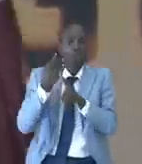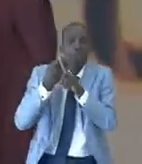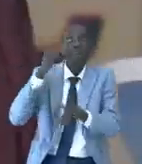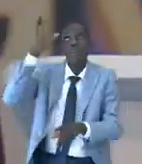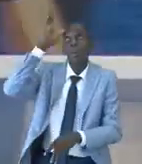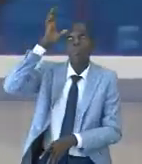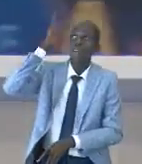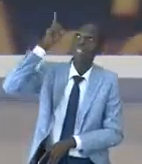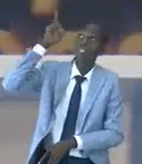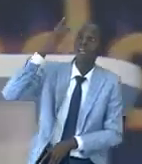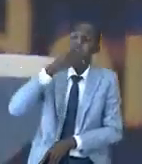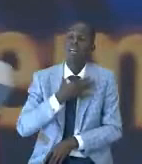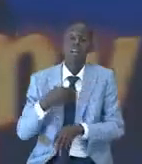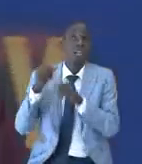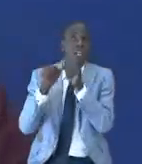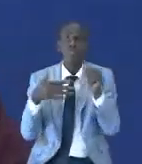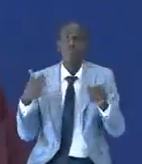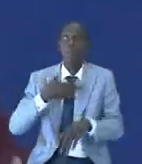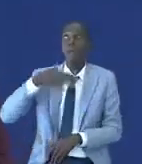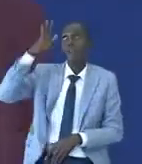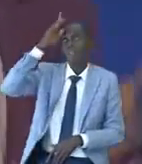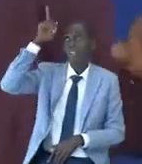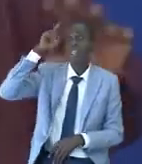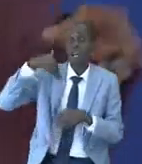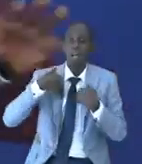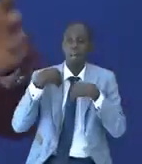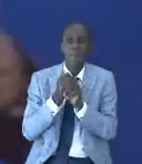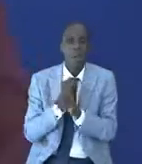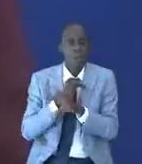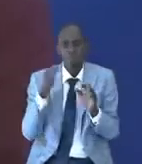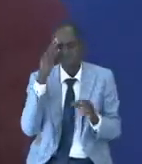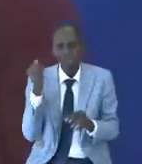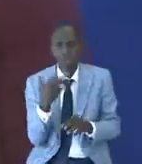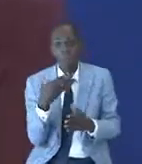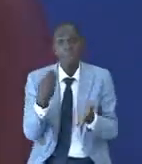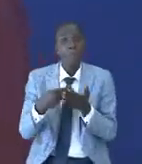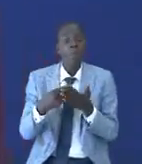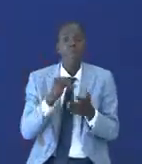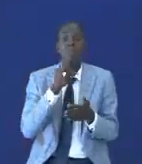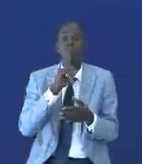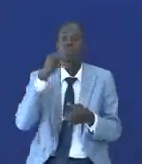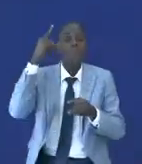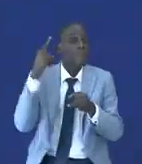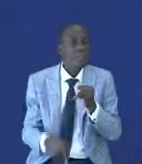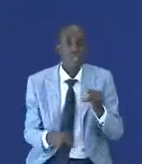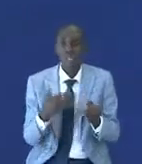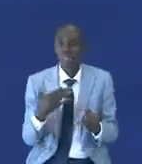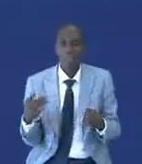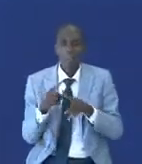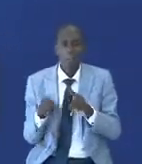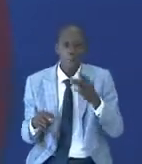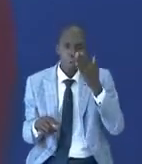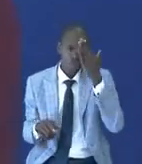everything the Lord my Father has made, I know next to nothing. No, money is not the final thing. I want knowledge. image. I